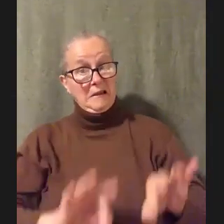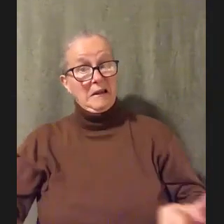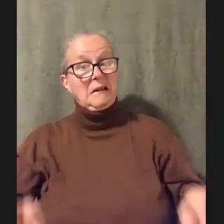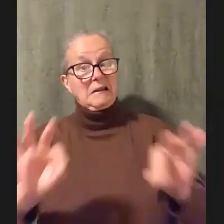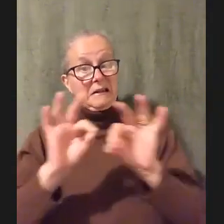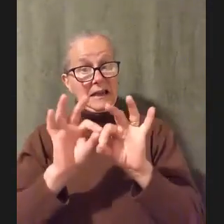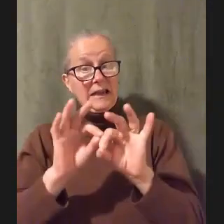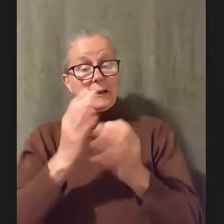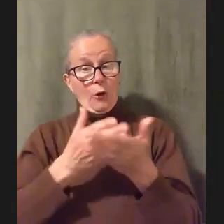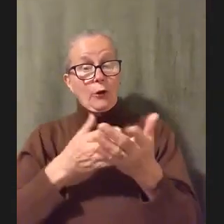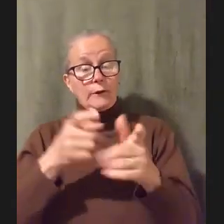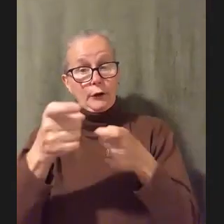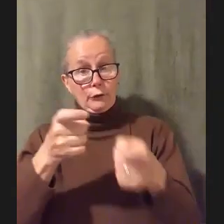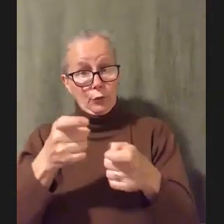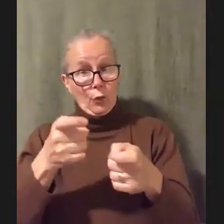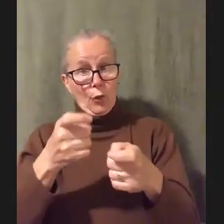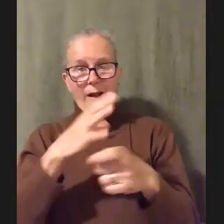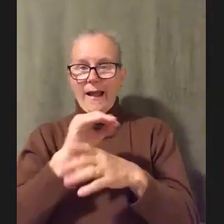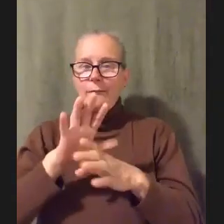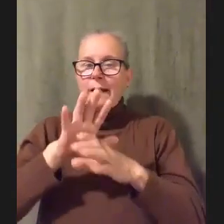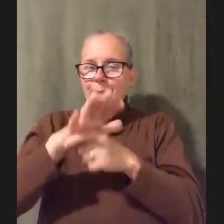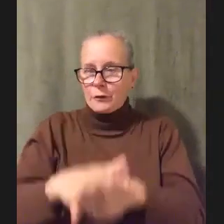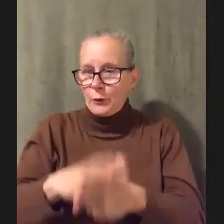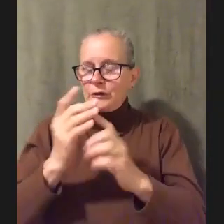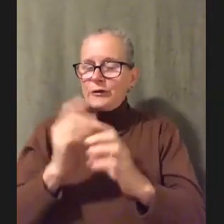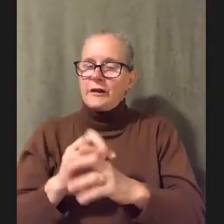control and suppression efforts going forward.